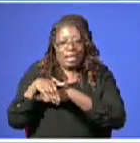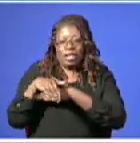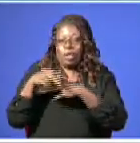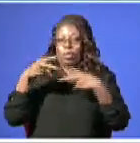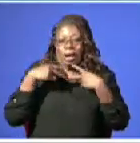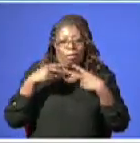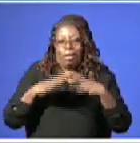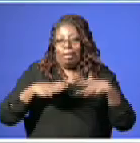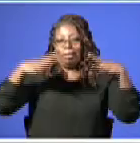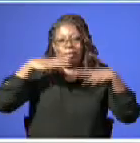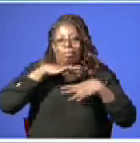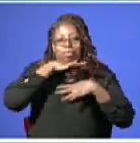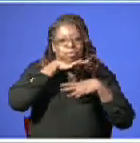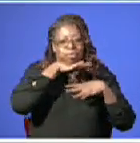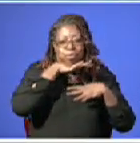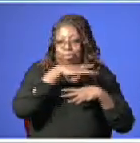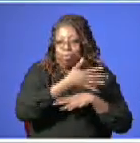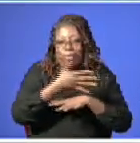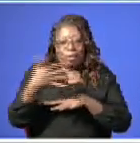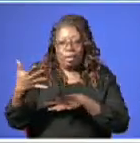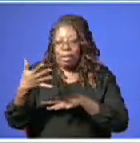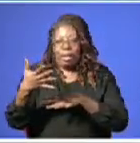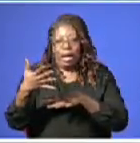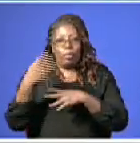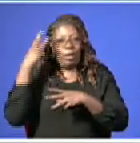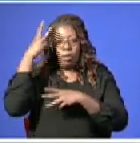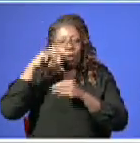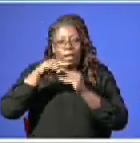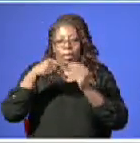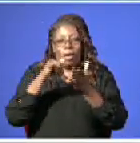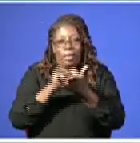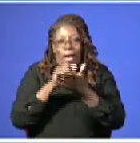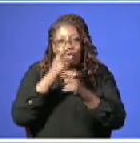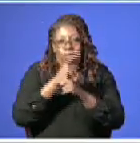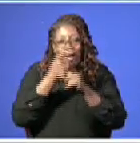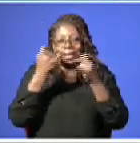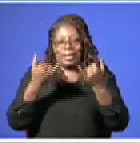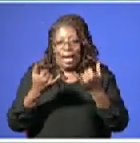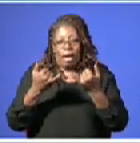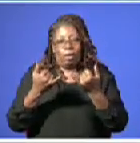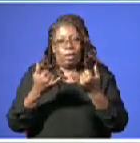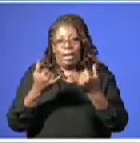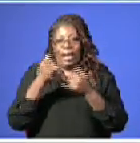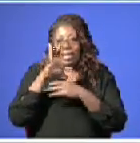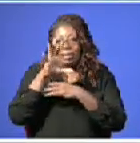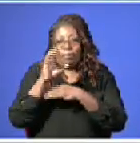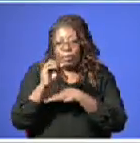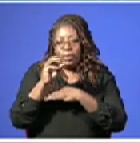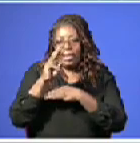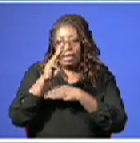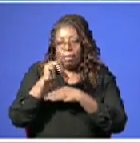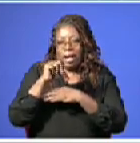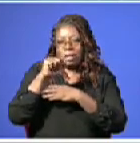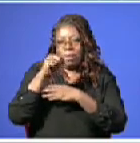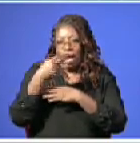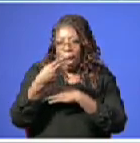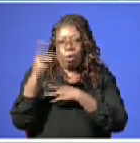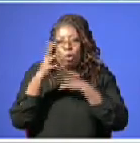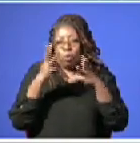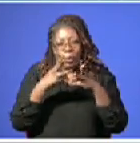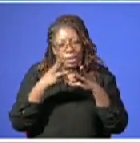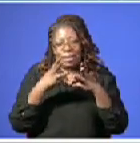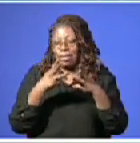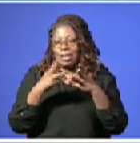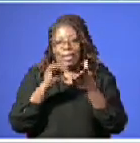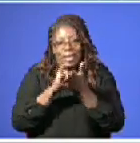of debris, especially by Spring City. I worry about them right now, even with 50-mile-per-hour winds. That's just